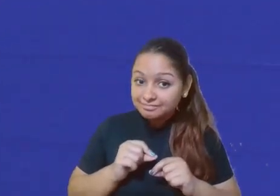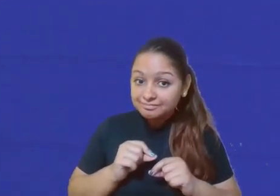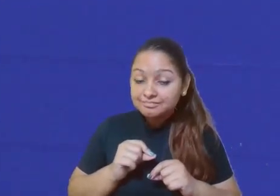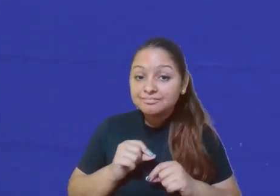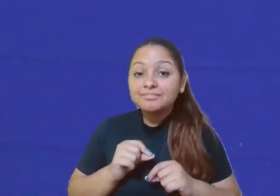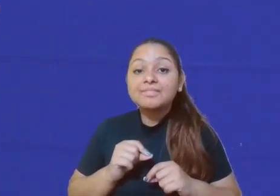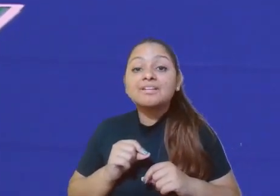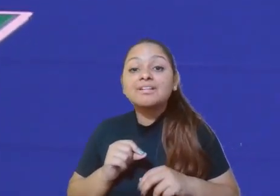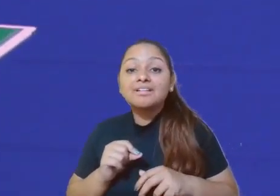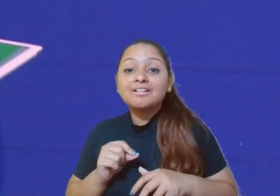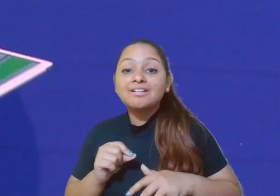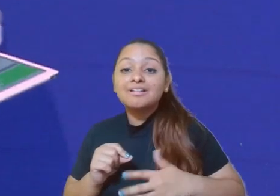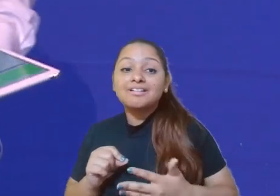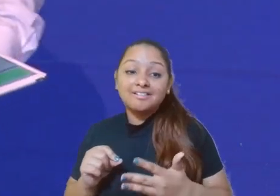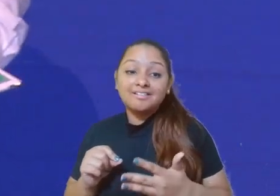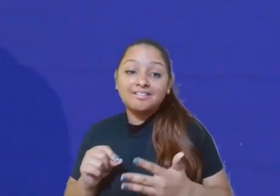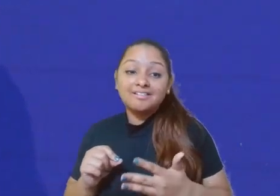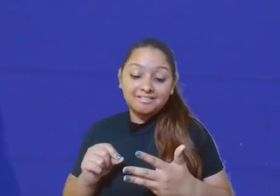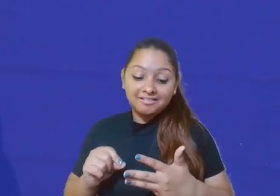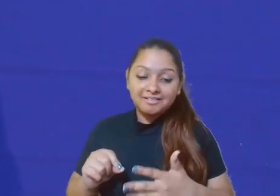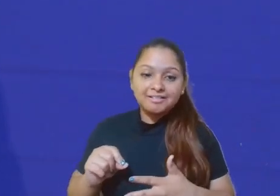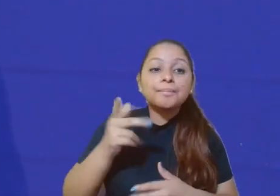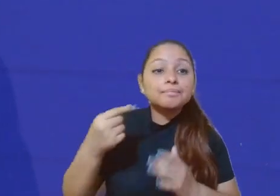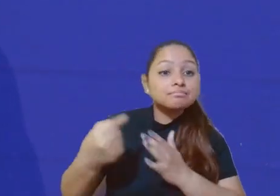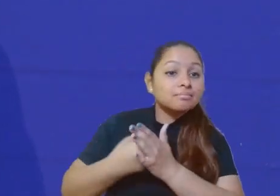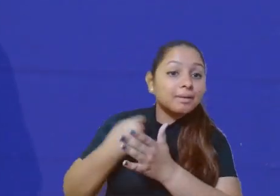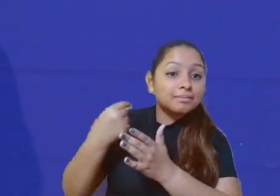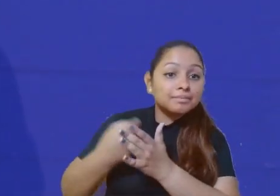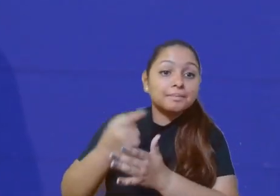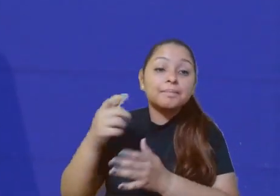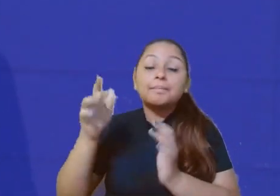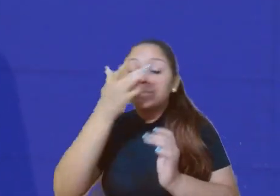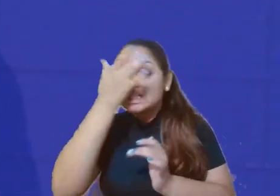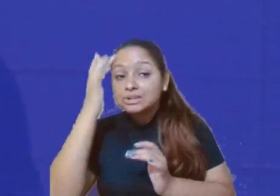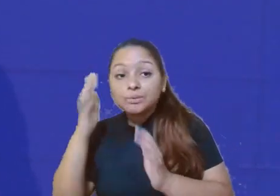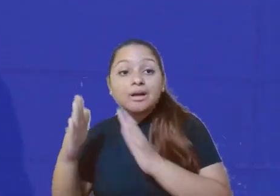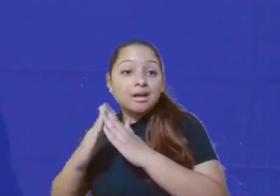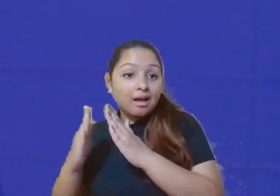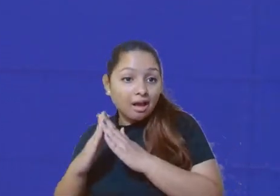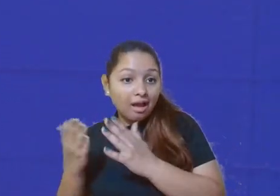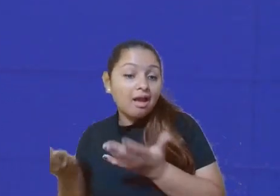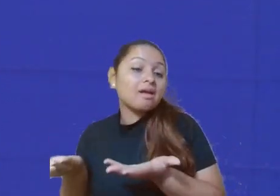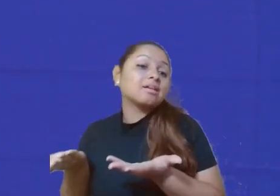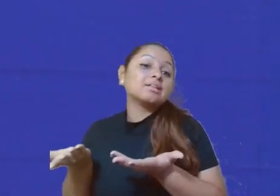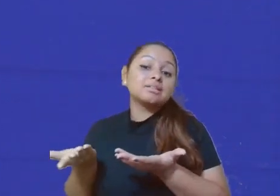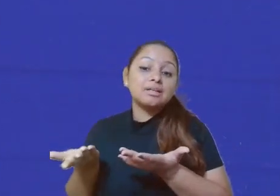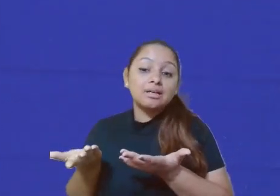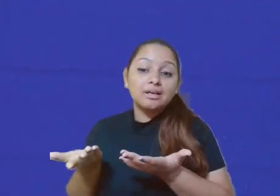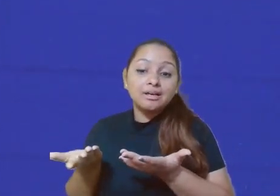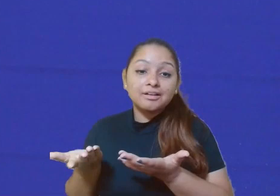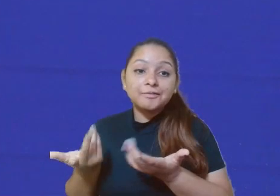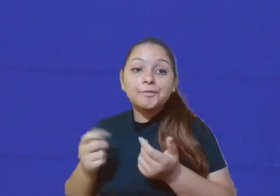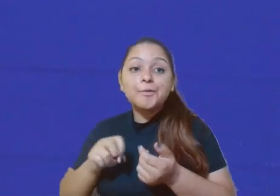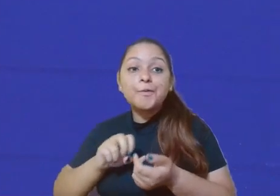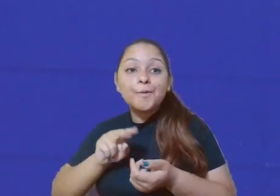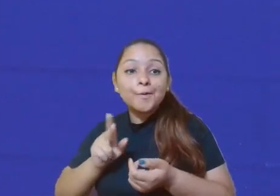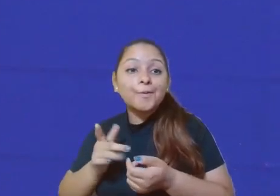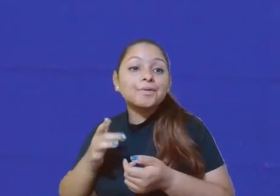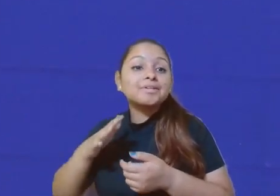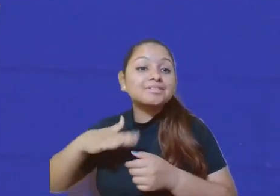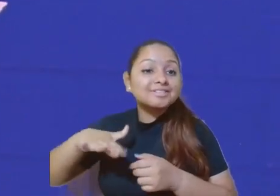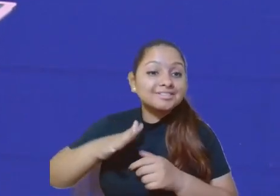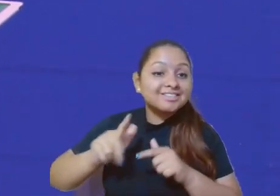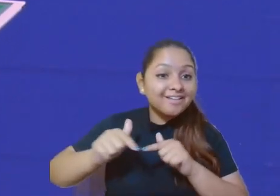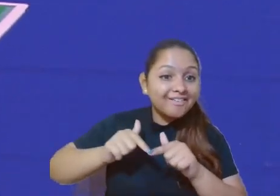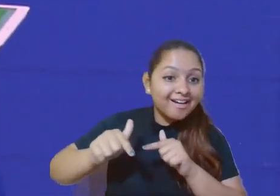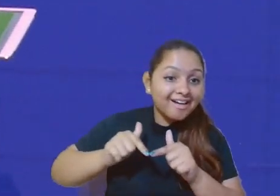We're going to get the questions, the people that are at home or in the office working. watching us as you from the audience, you can